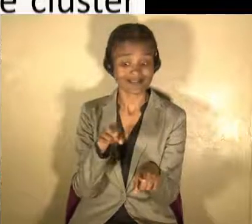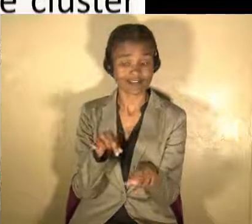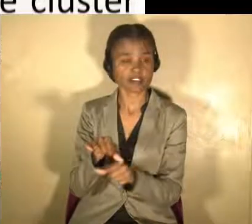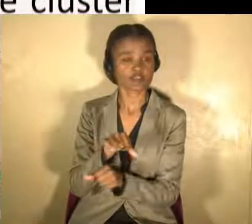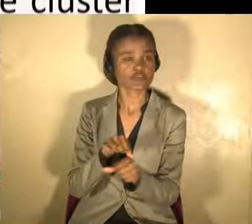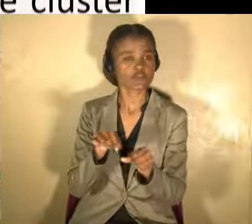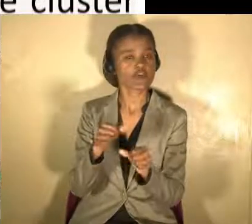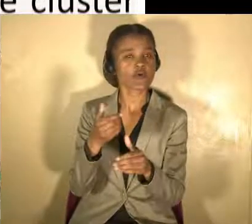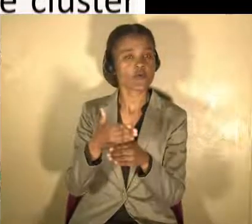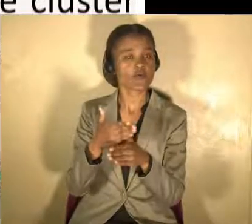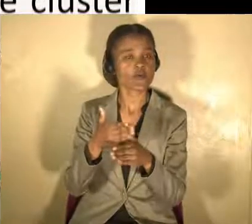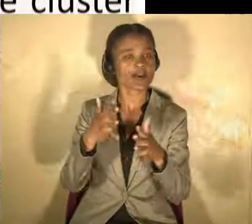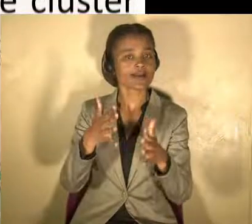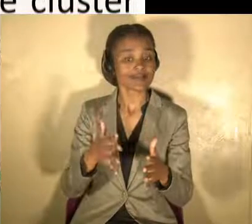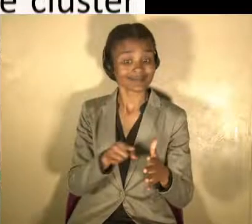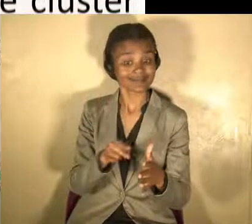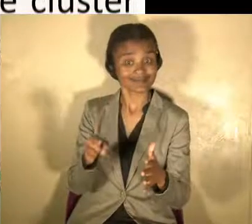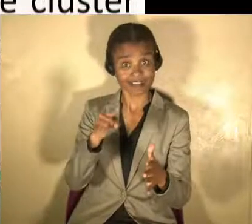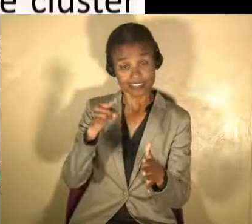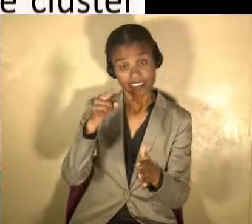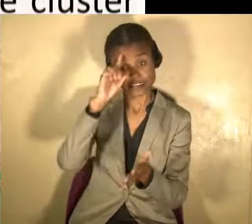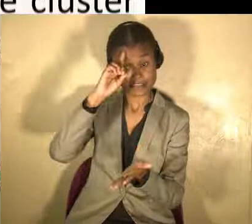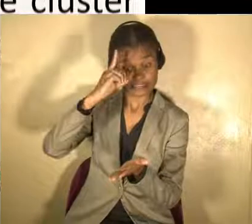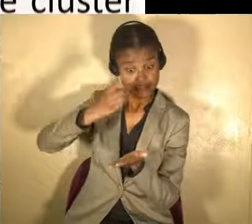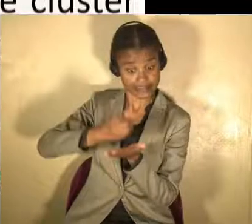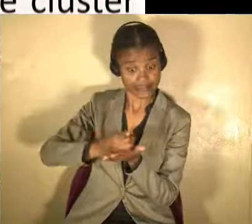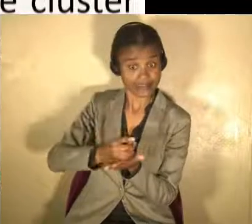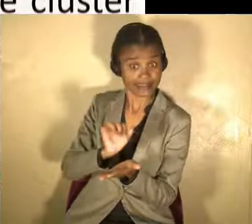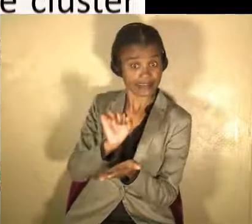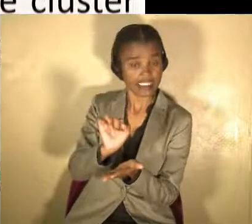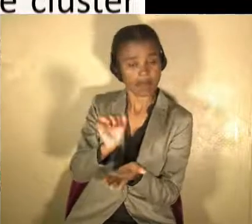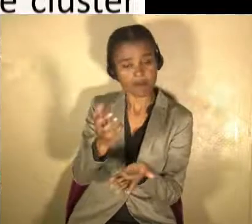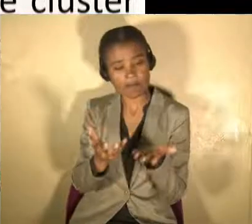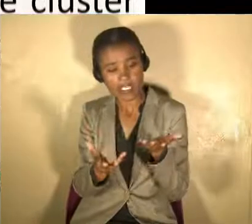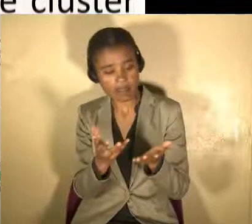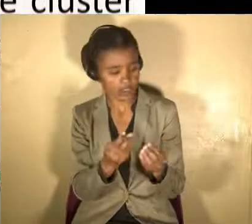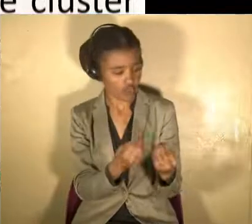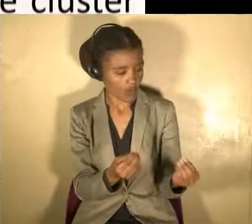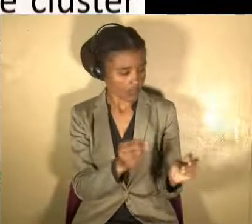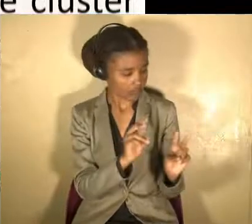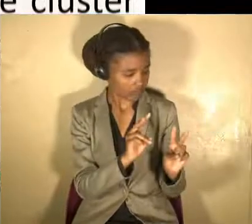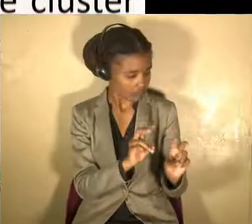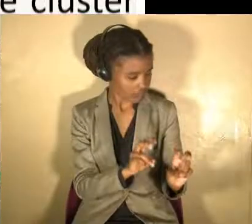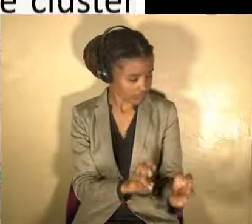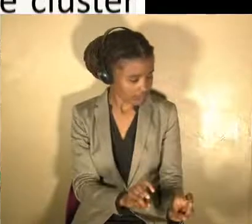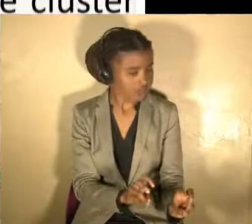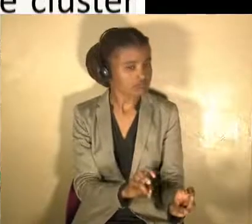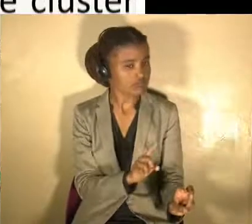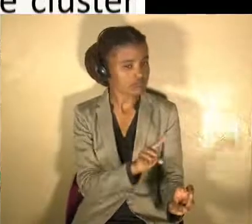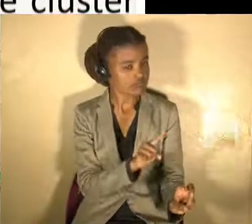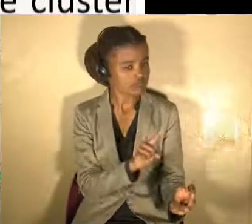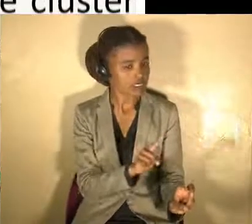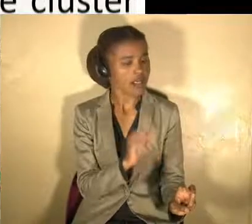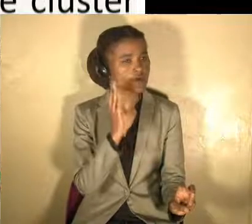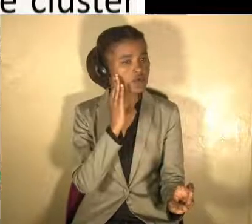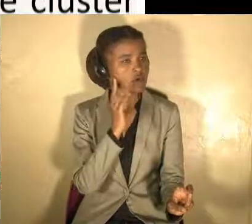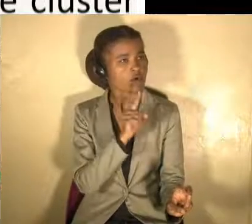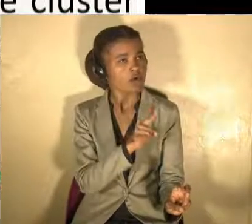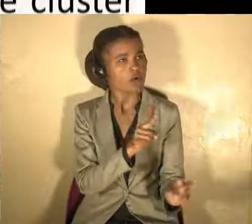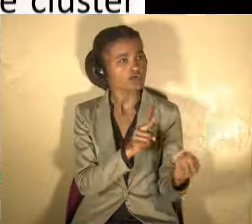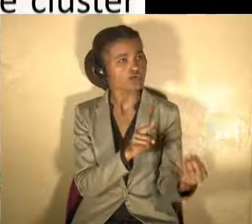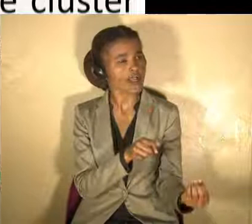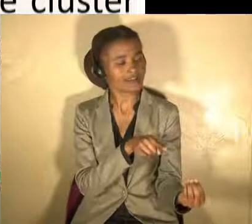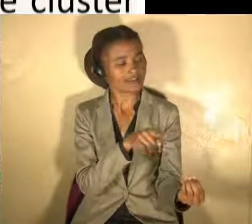workers when they are conducting their assessments, it will then inform them which form of care